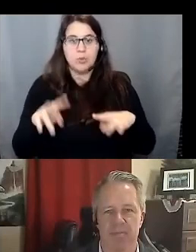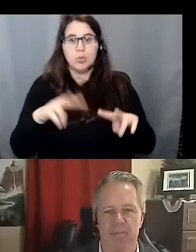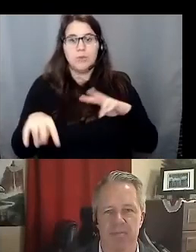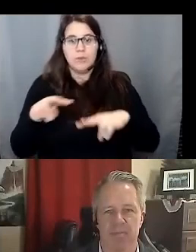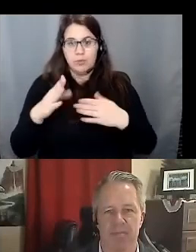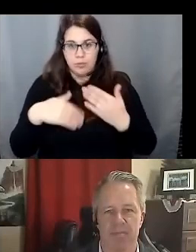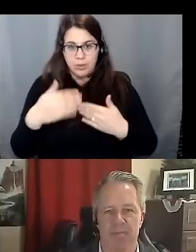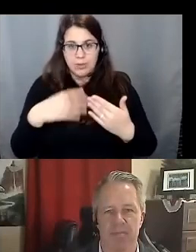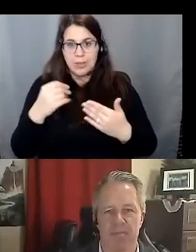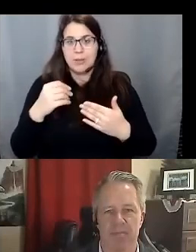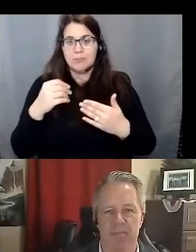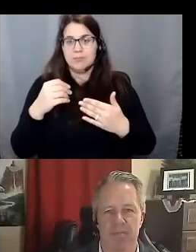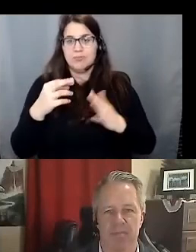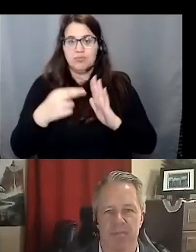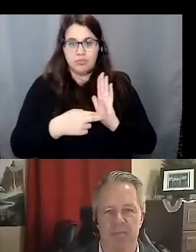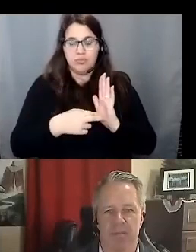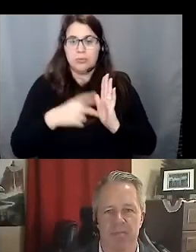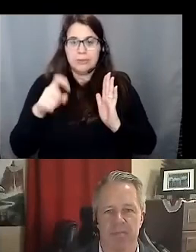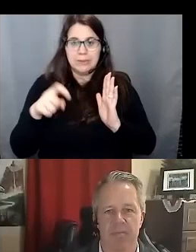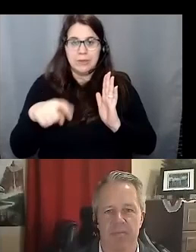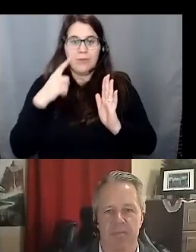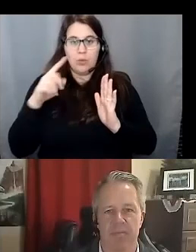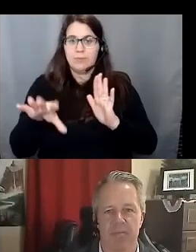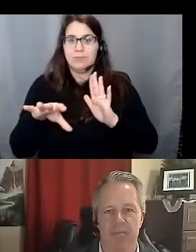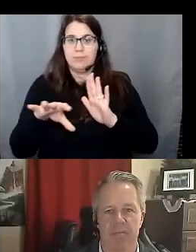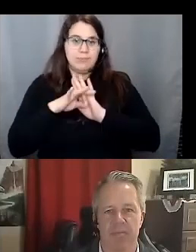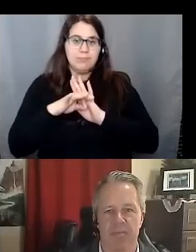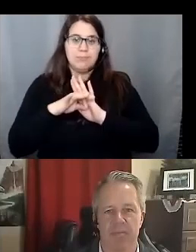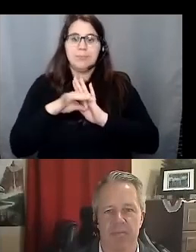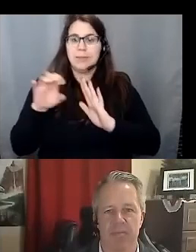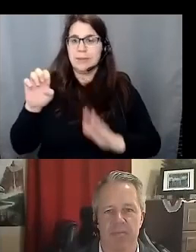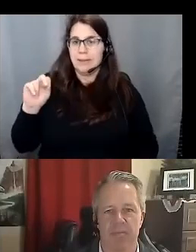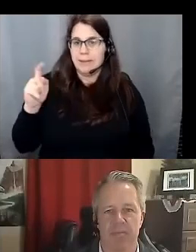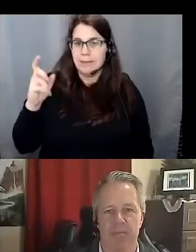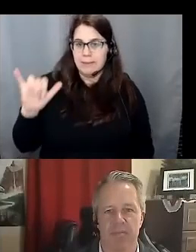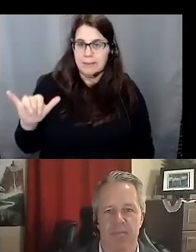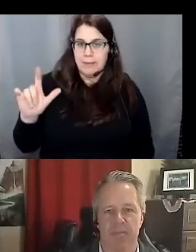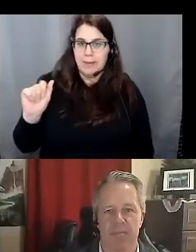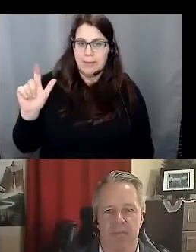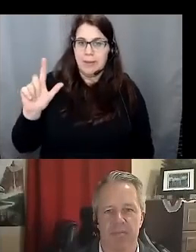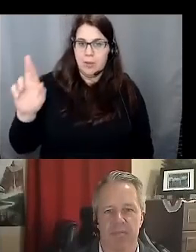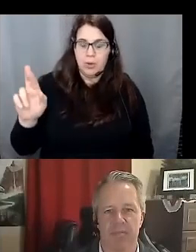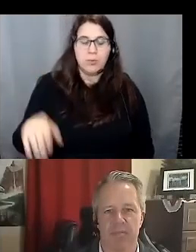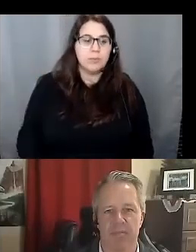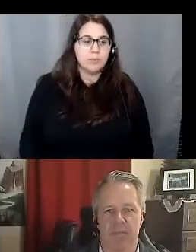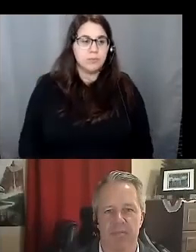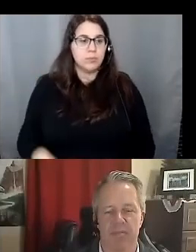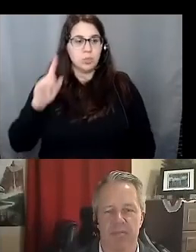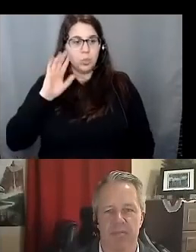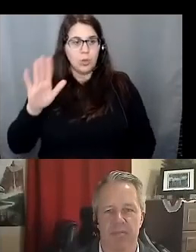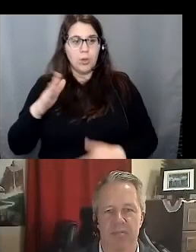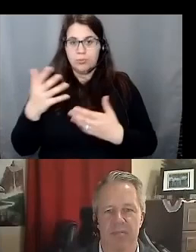procedures necessary to designate an entity ALR. There will be a review of the methods for opening and managing